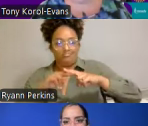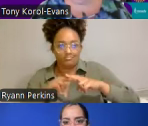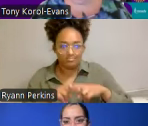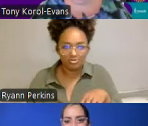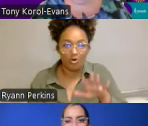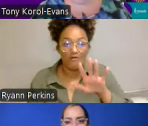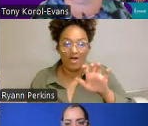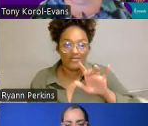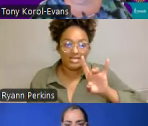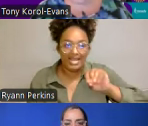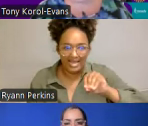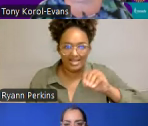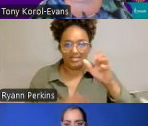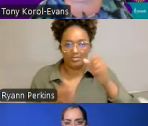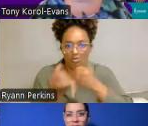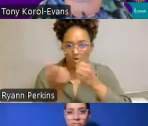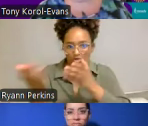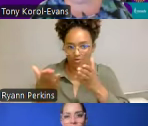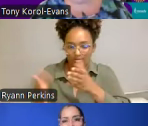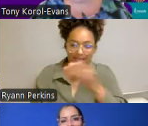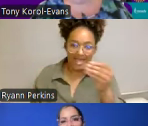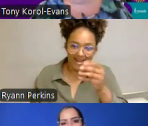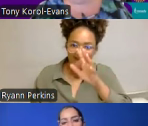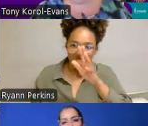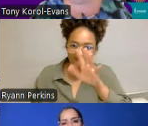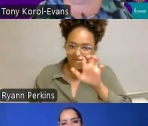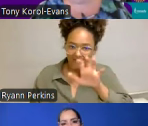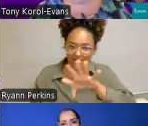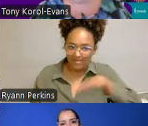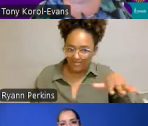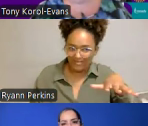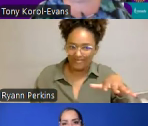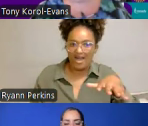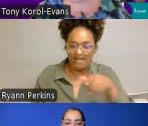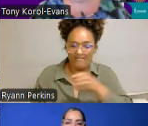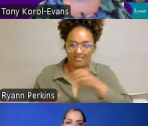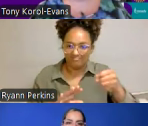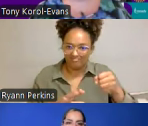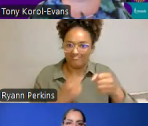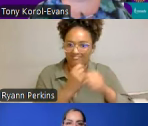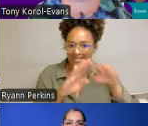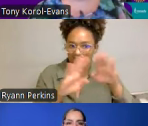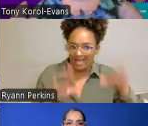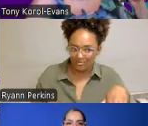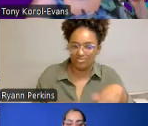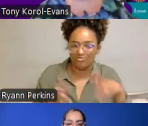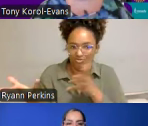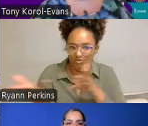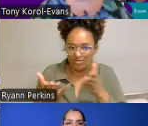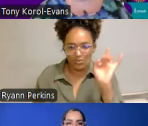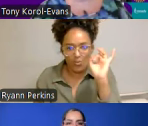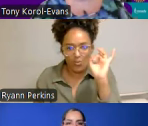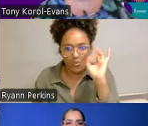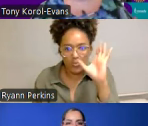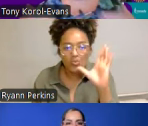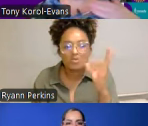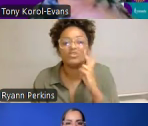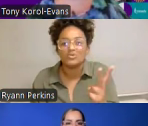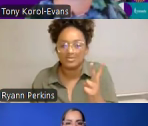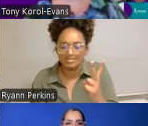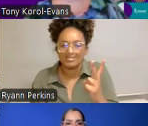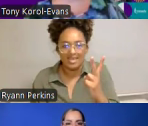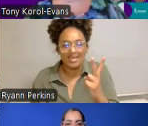shelter services. So look at that massive increase in shelter services. It went from 421